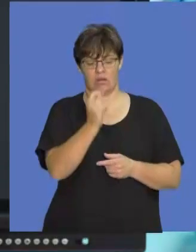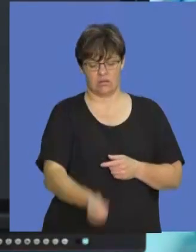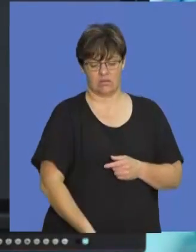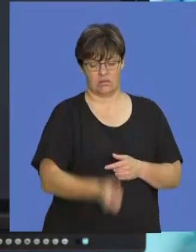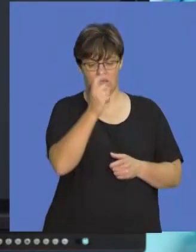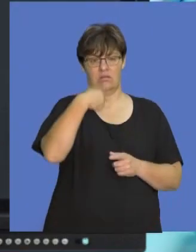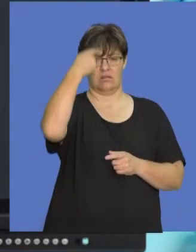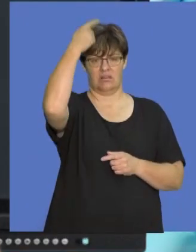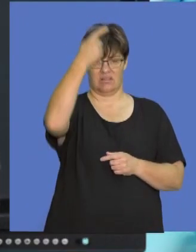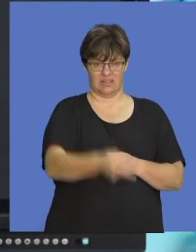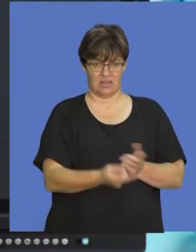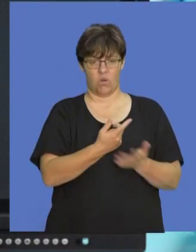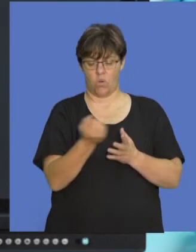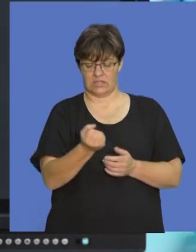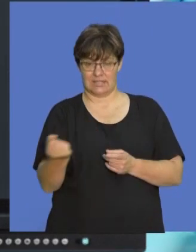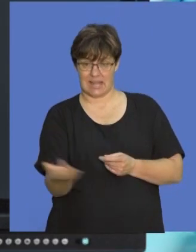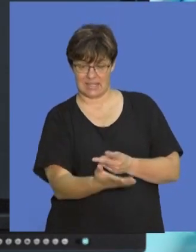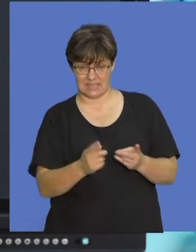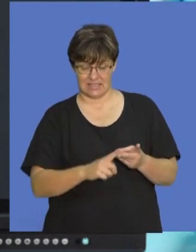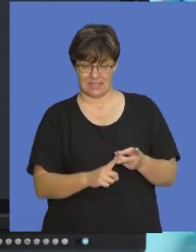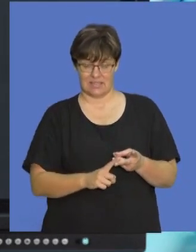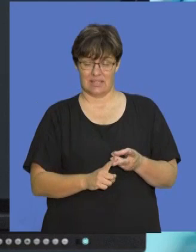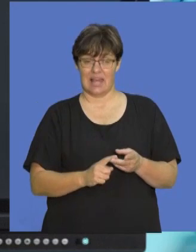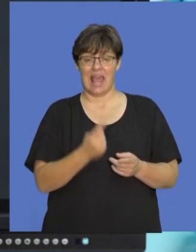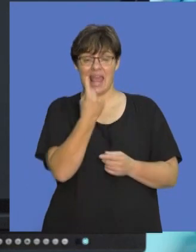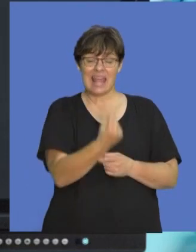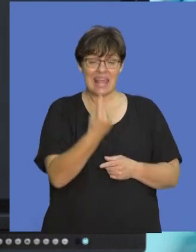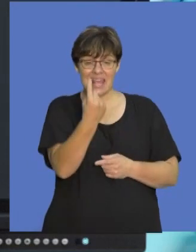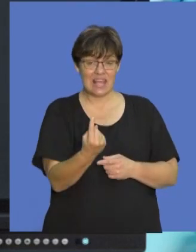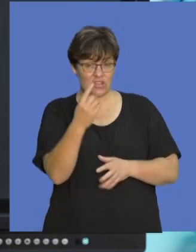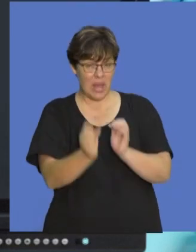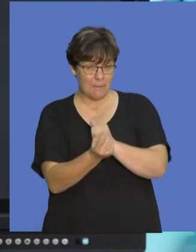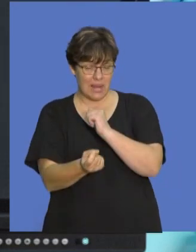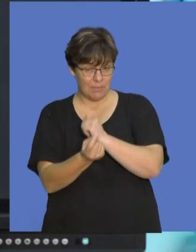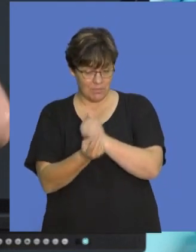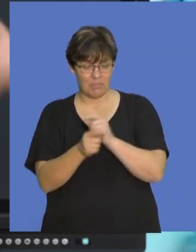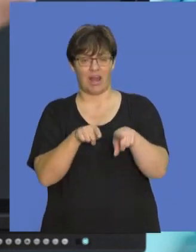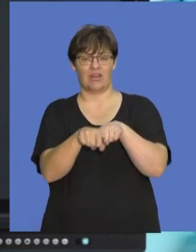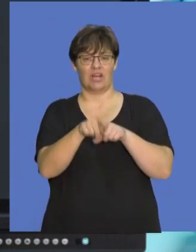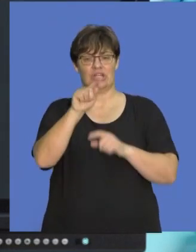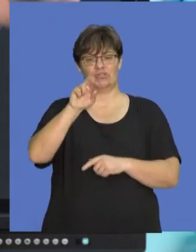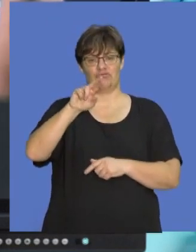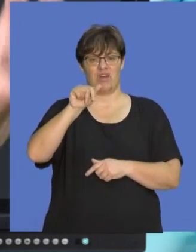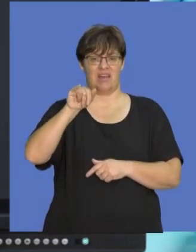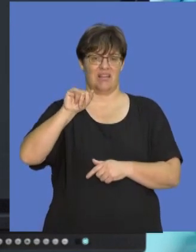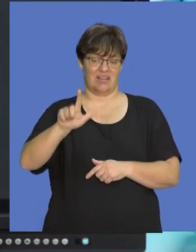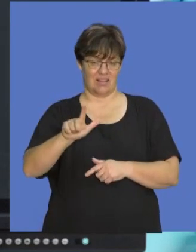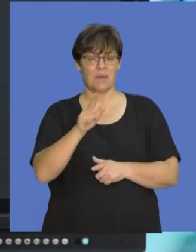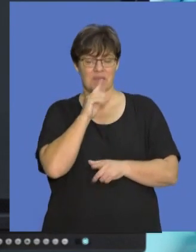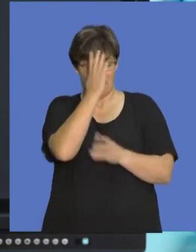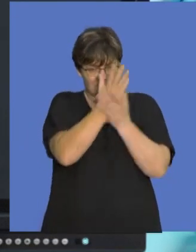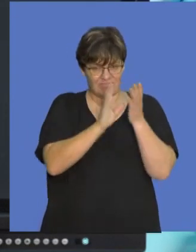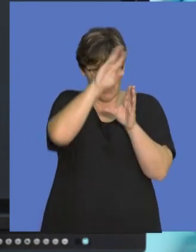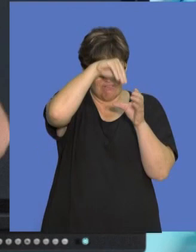a coin or throwing a dice. Every time you do that, that's a trial. It's part of the bigger